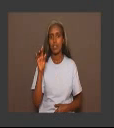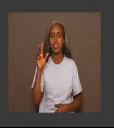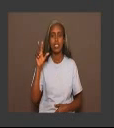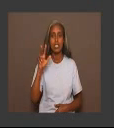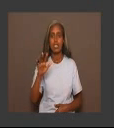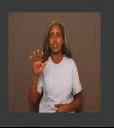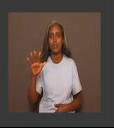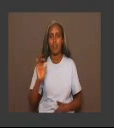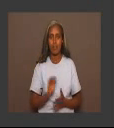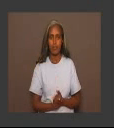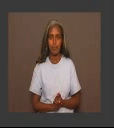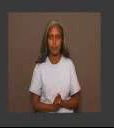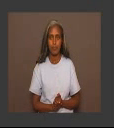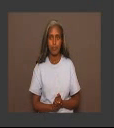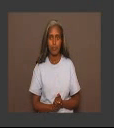135.